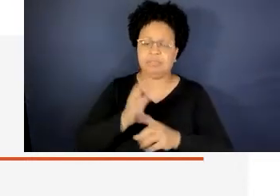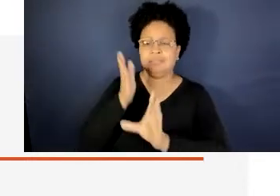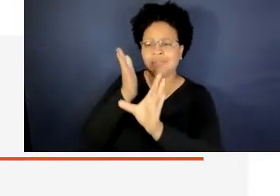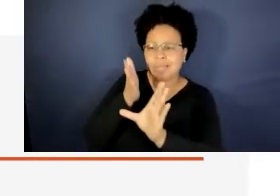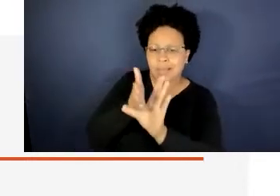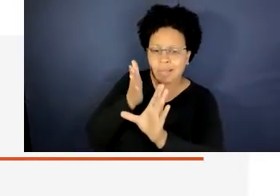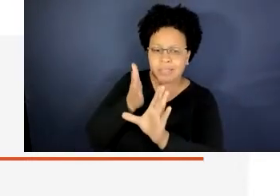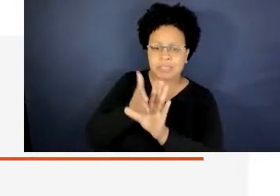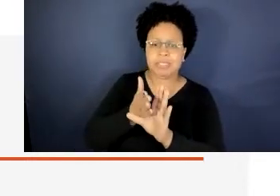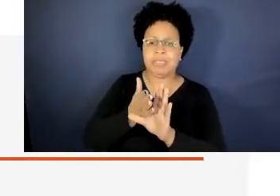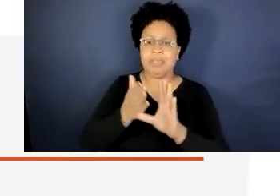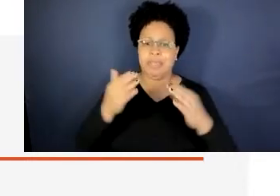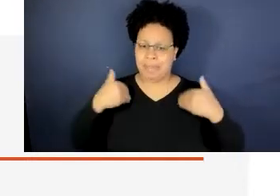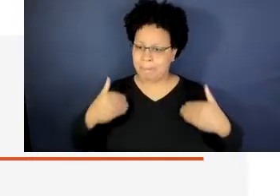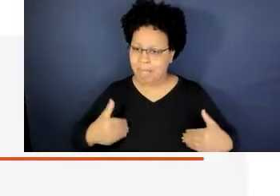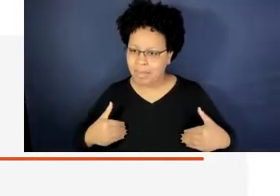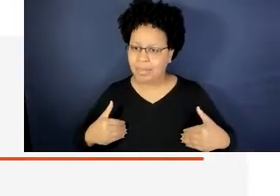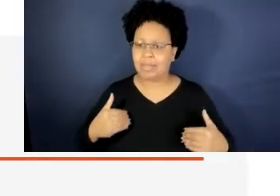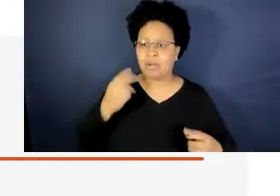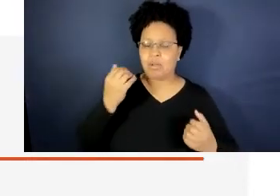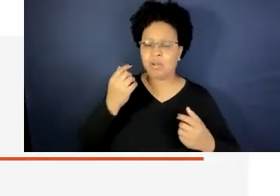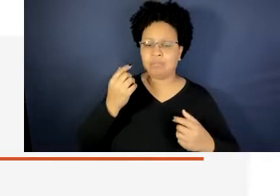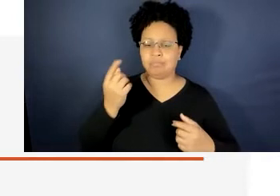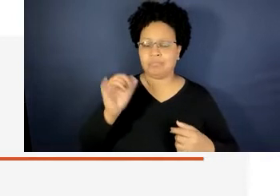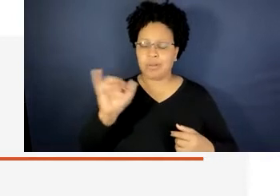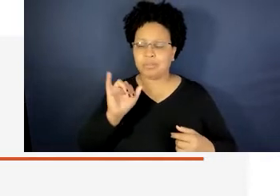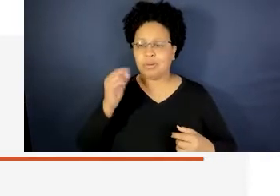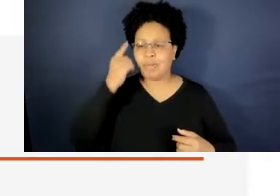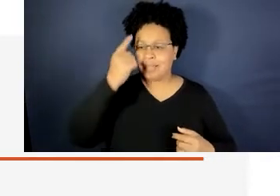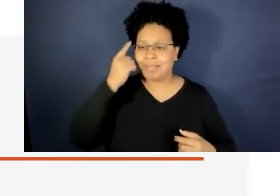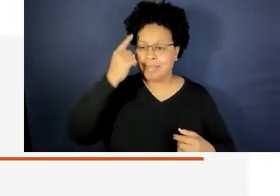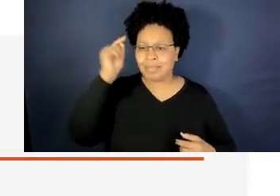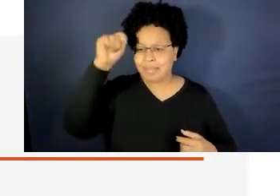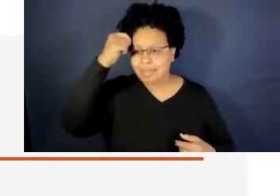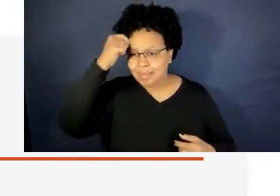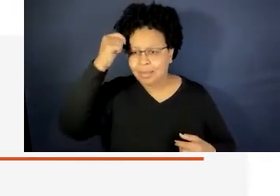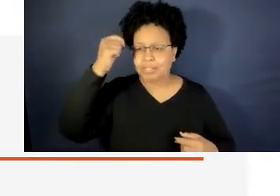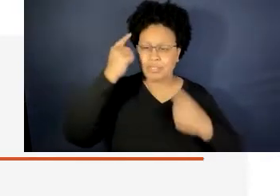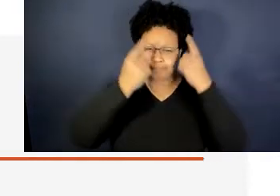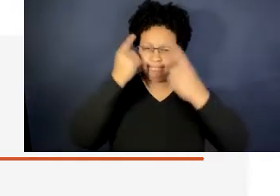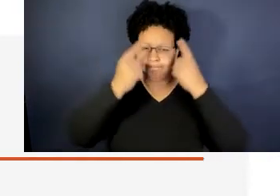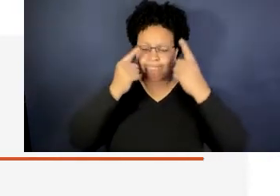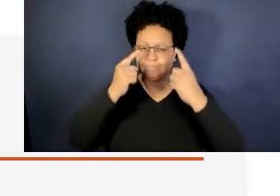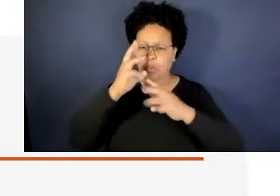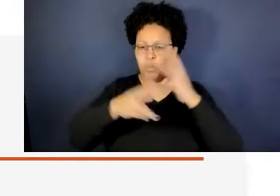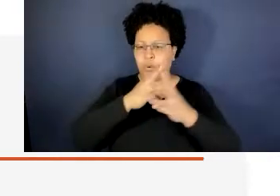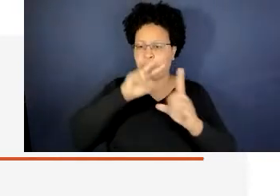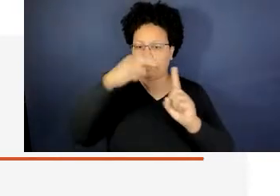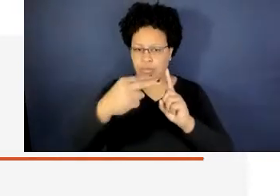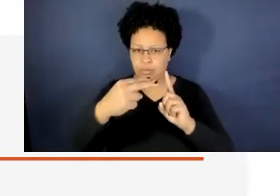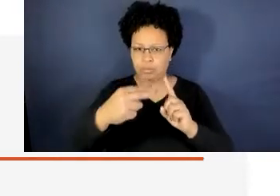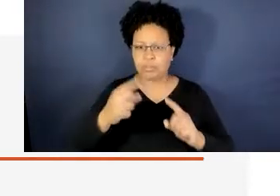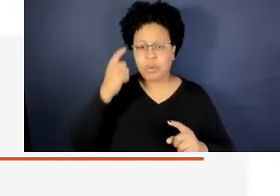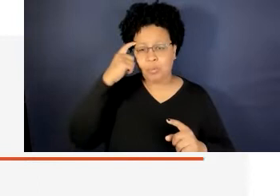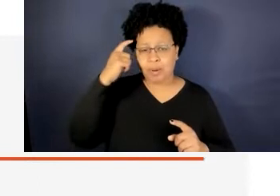it impacts your physiology, and it impacts your theology. Neurology is the brain, psychology is your mind, physiology is your